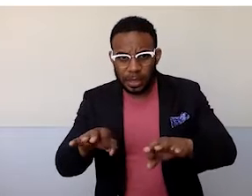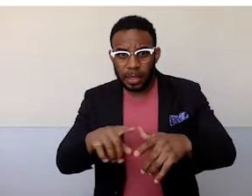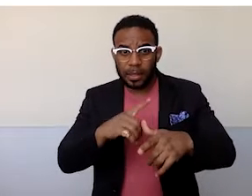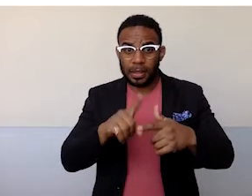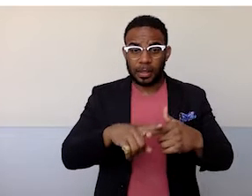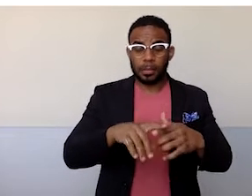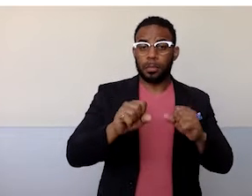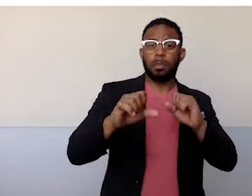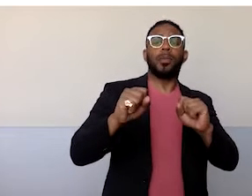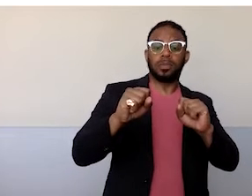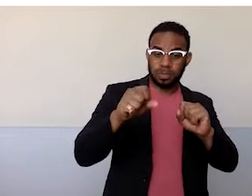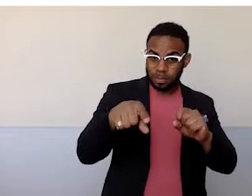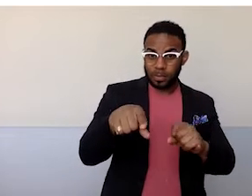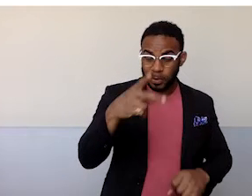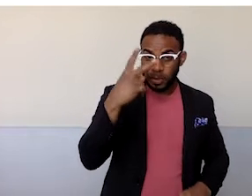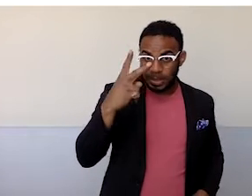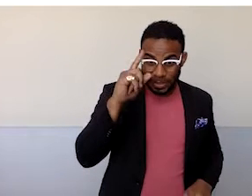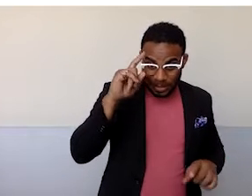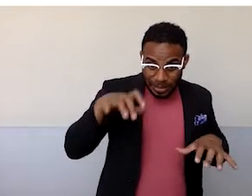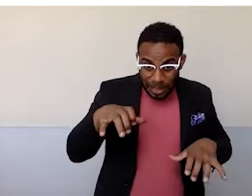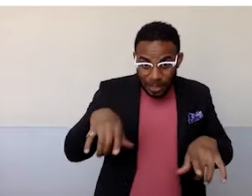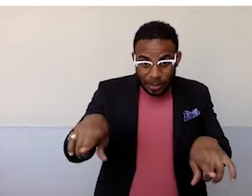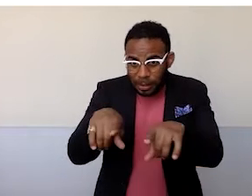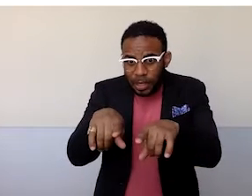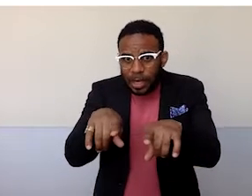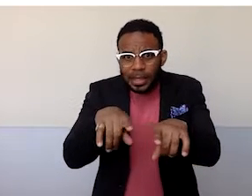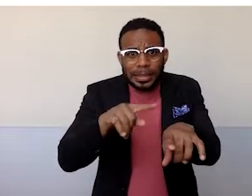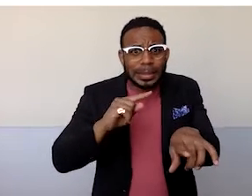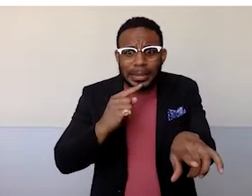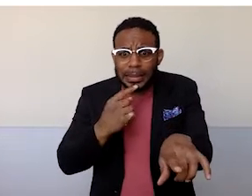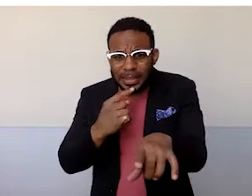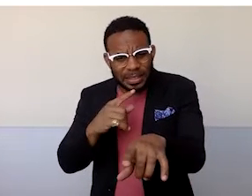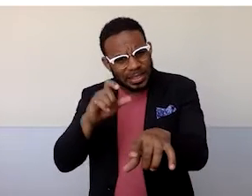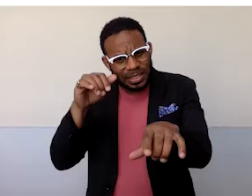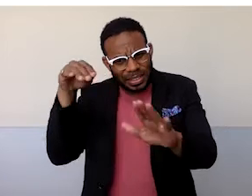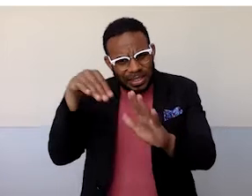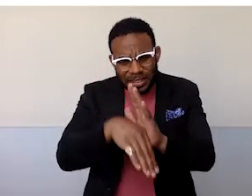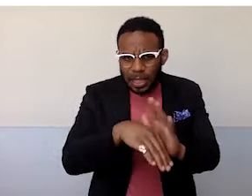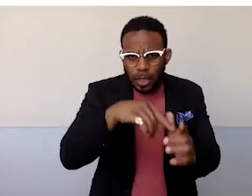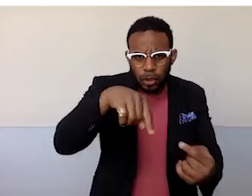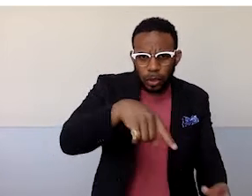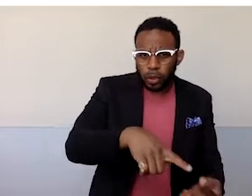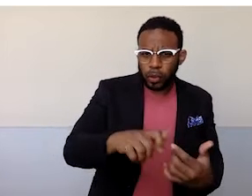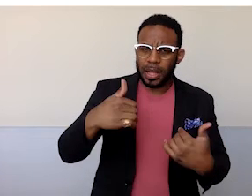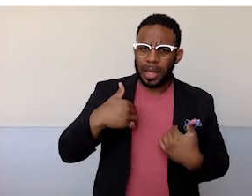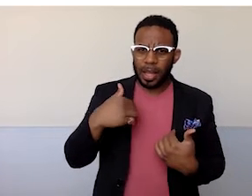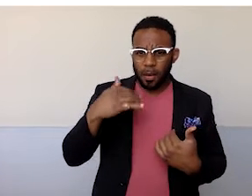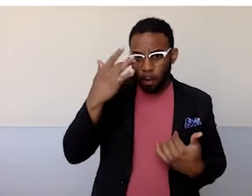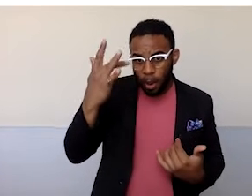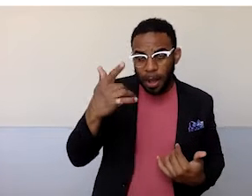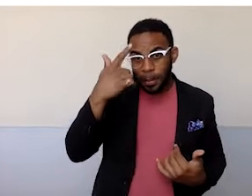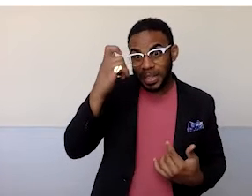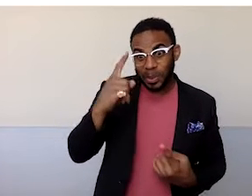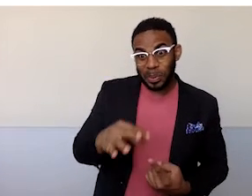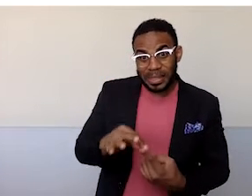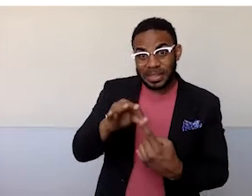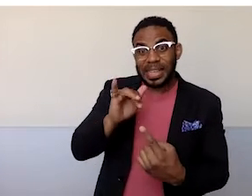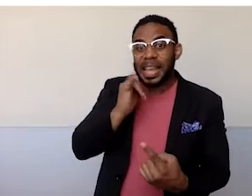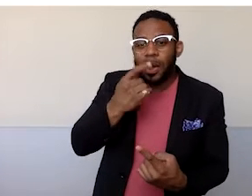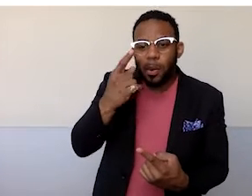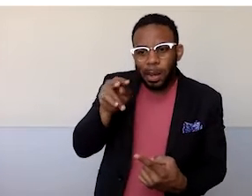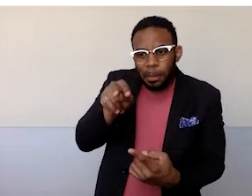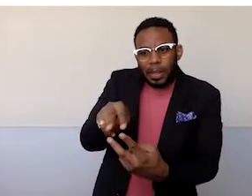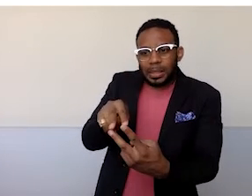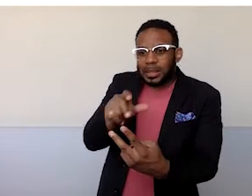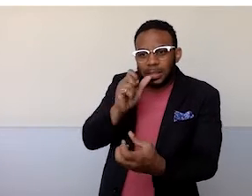then boom, you receive the shock of your life. There's a downtime in your app. Why? Because a single error in a plugin